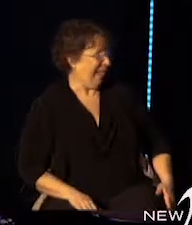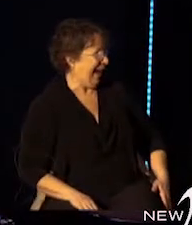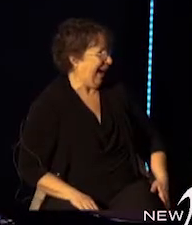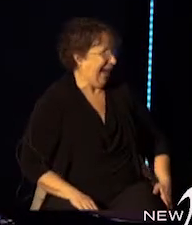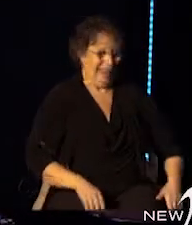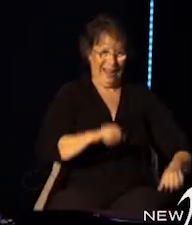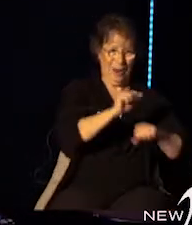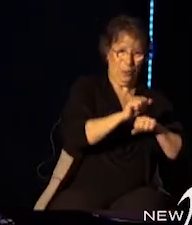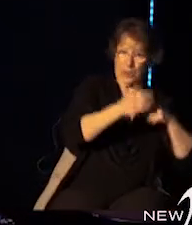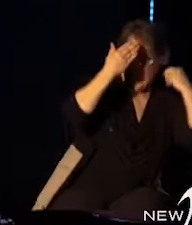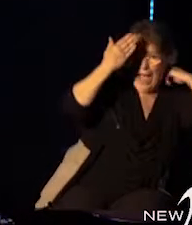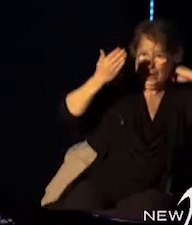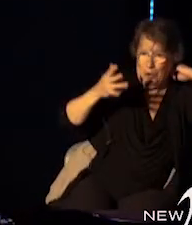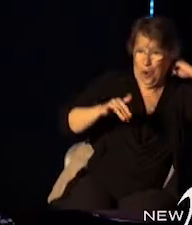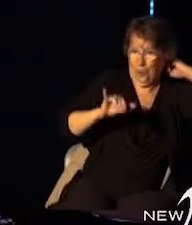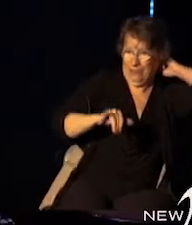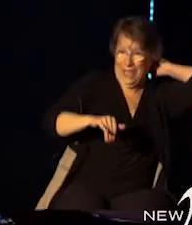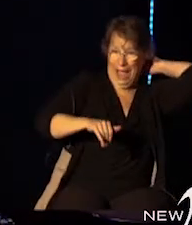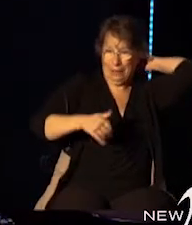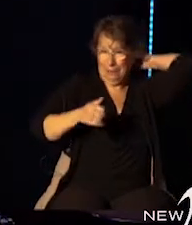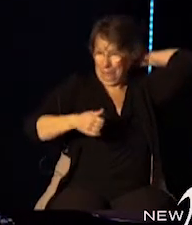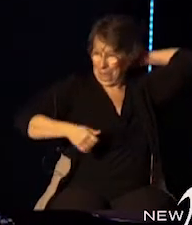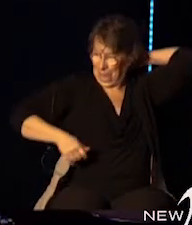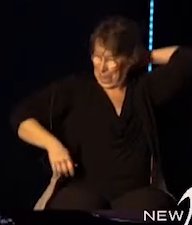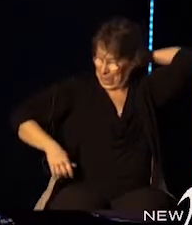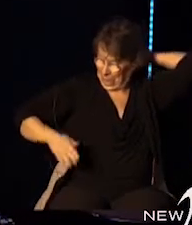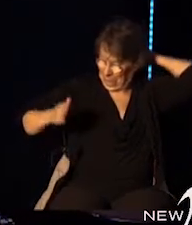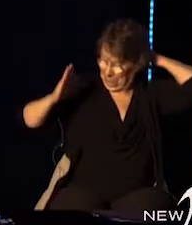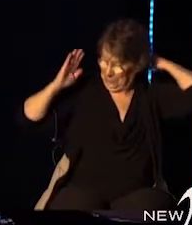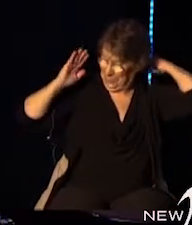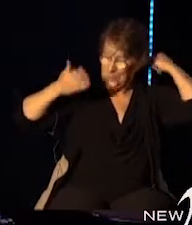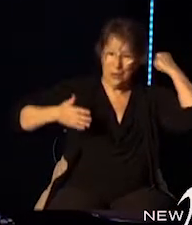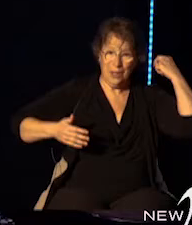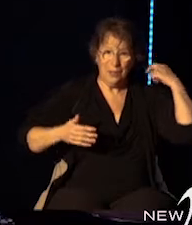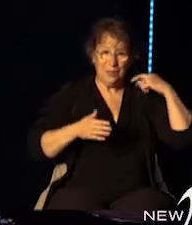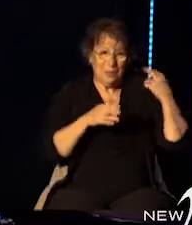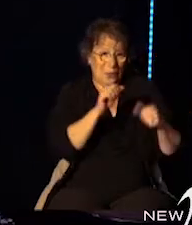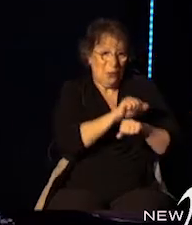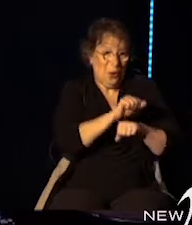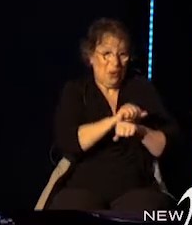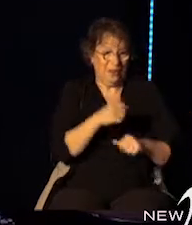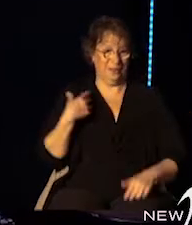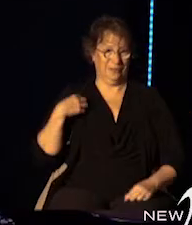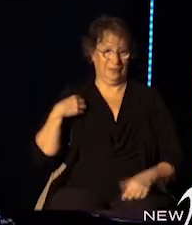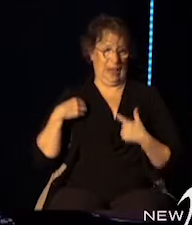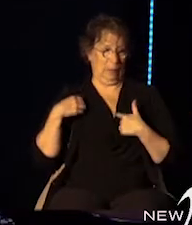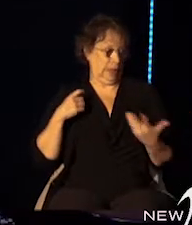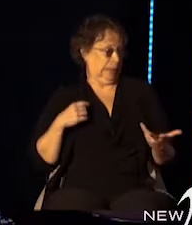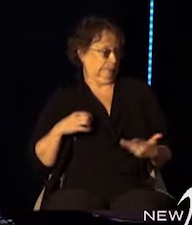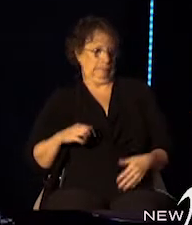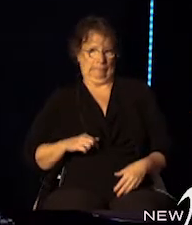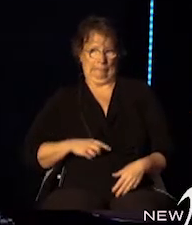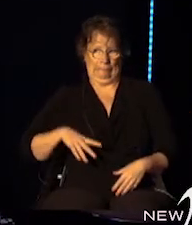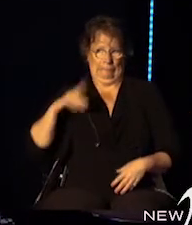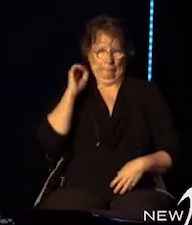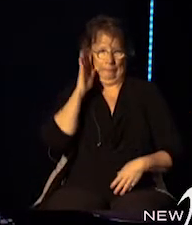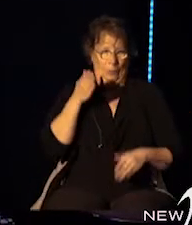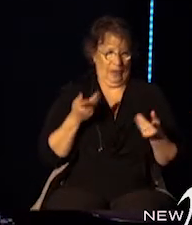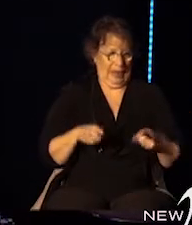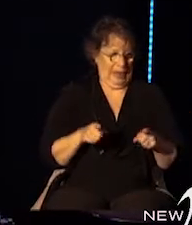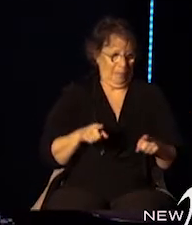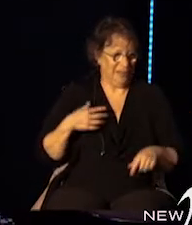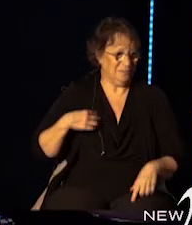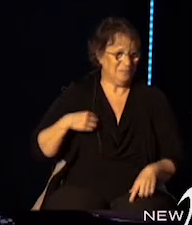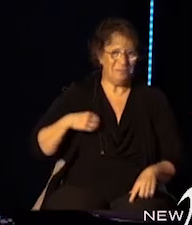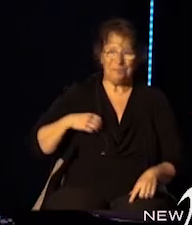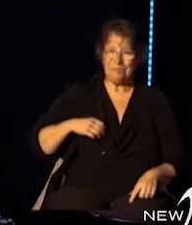I don't know if that would work. I was kind of sweating it. Okay. So, but God's promise was